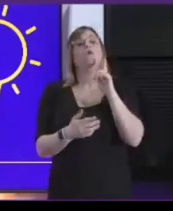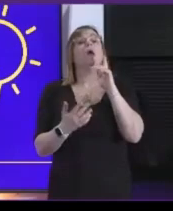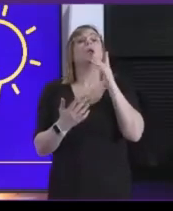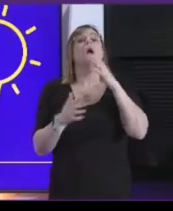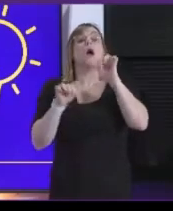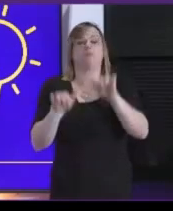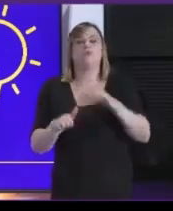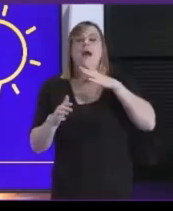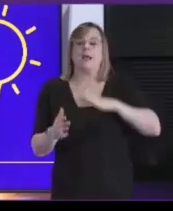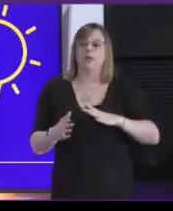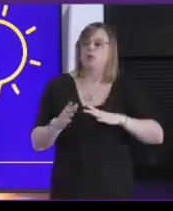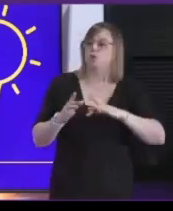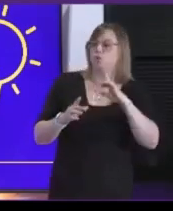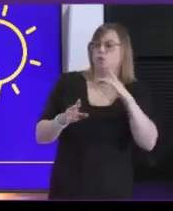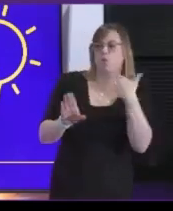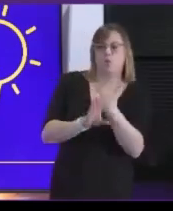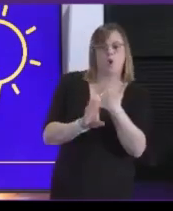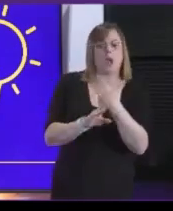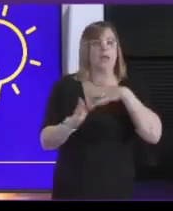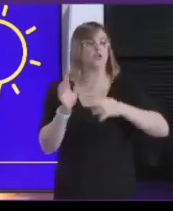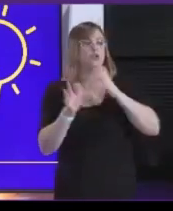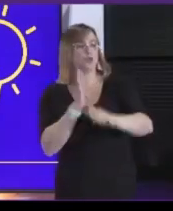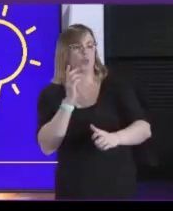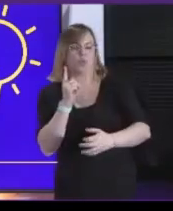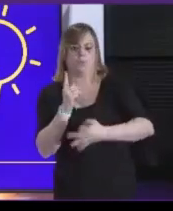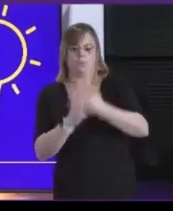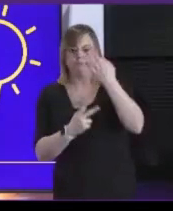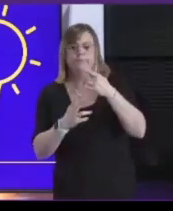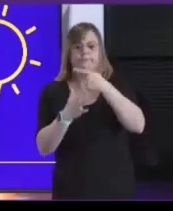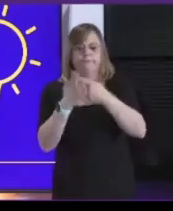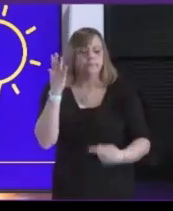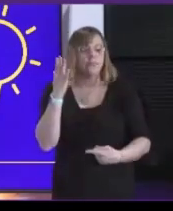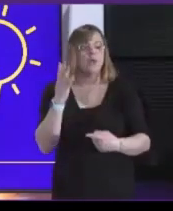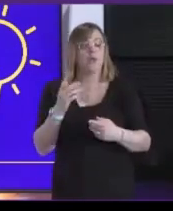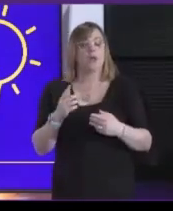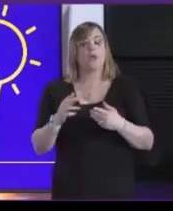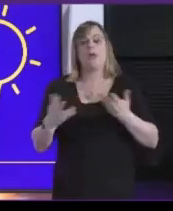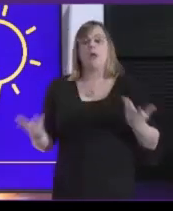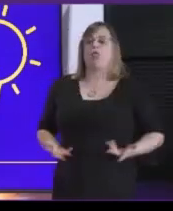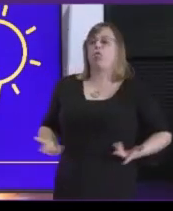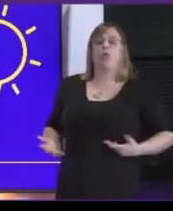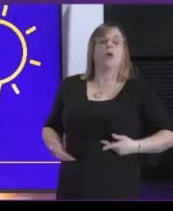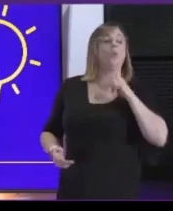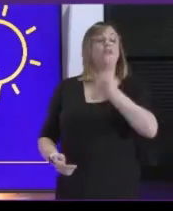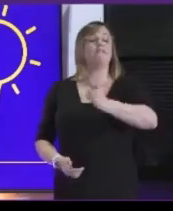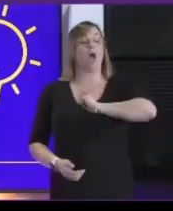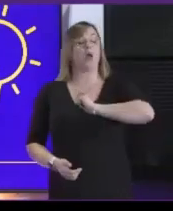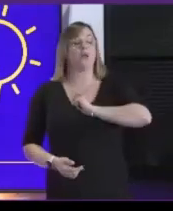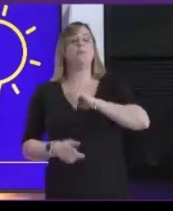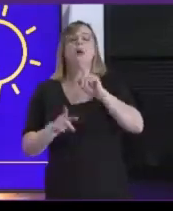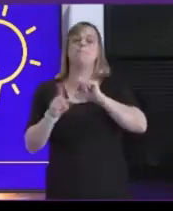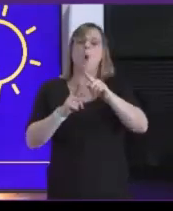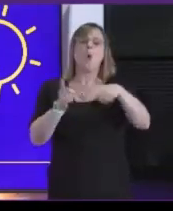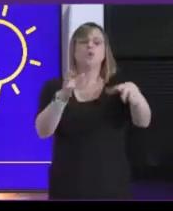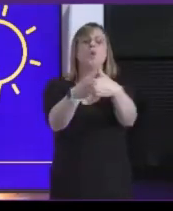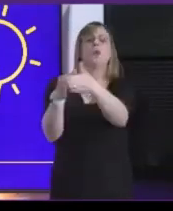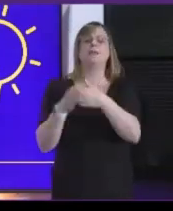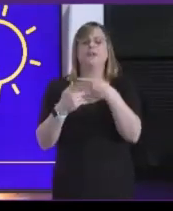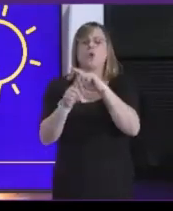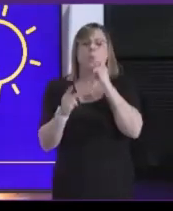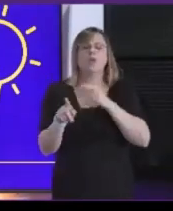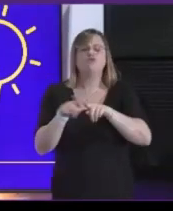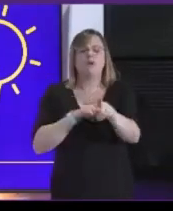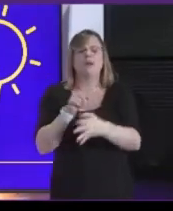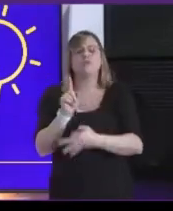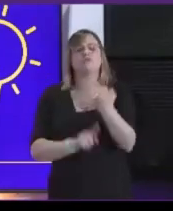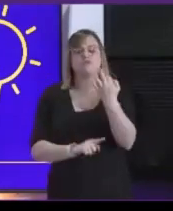they can start working on it. If they don't care, then they get a fine, but most of them try to do something. So I think that combination of carrot and stick is